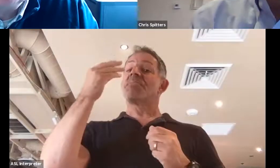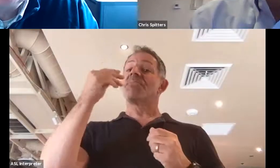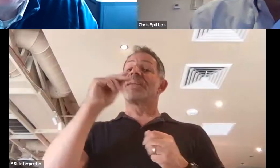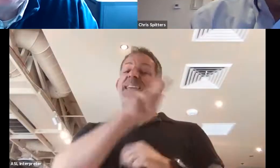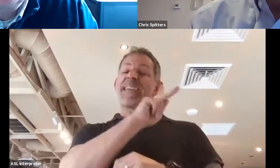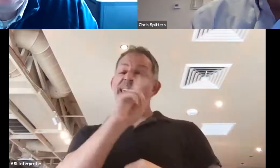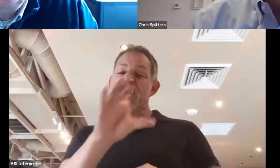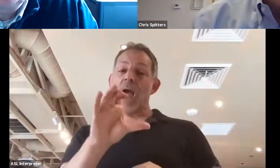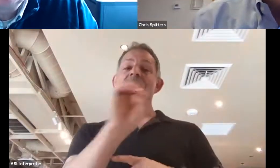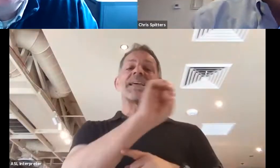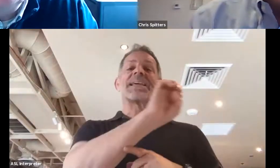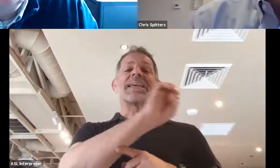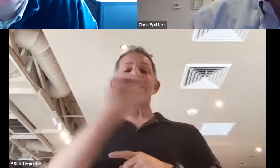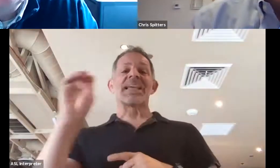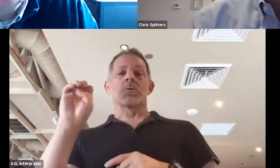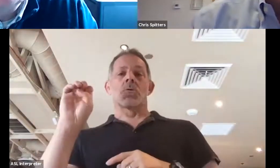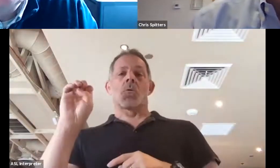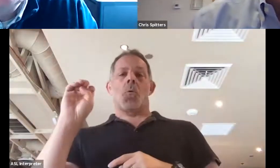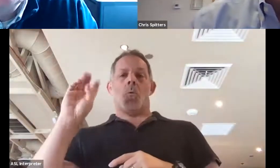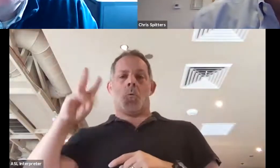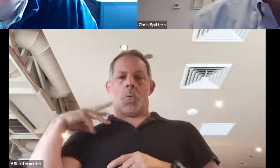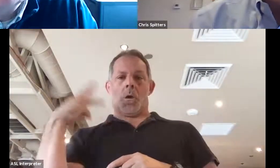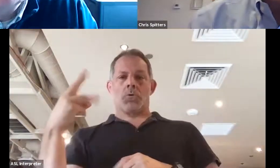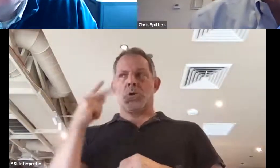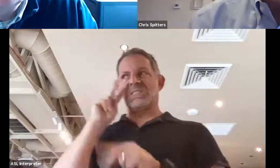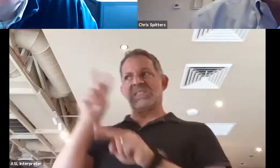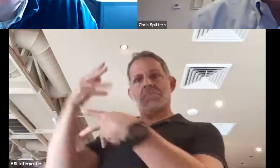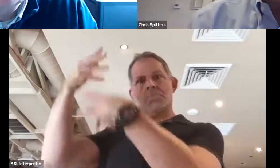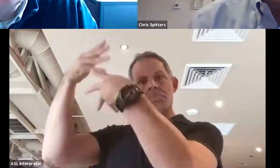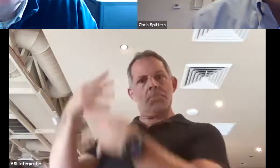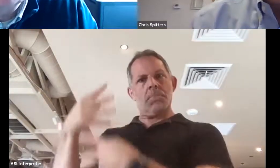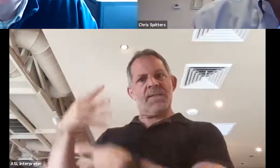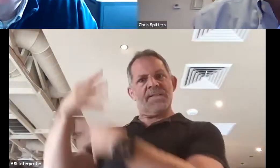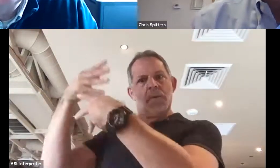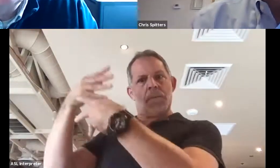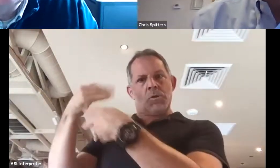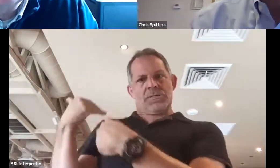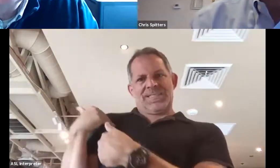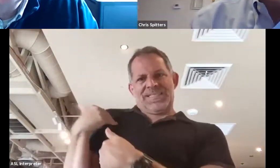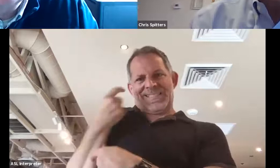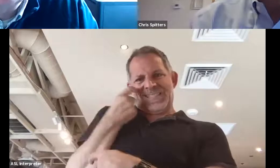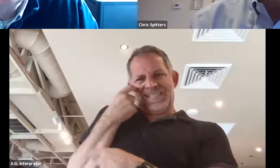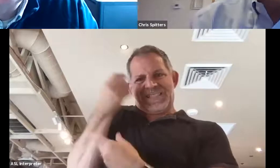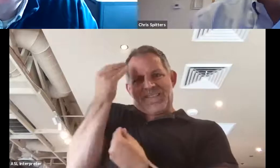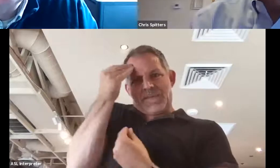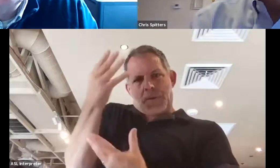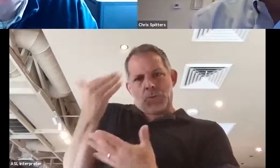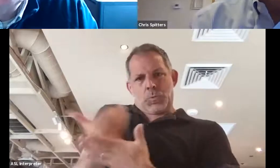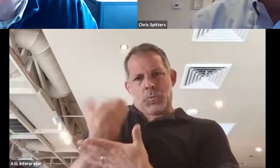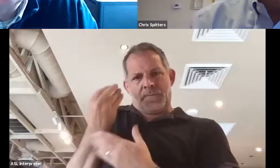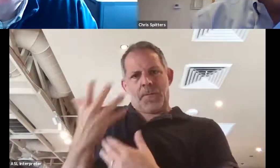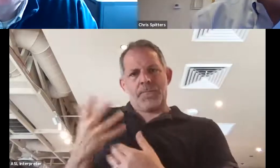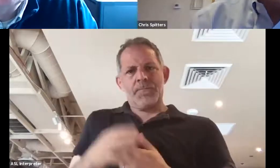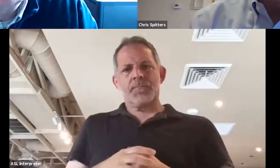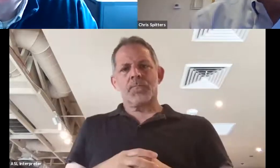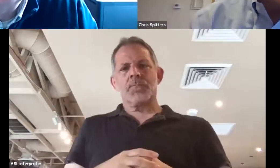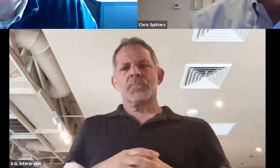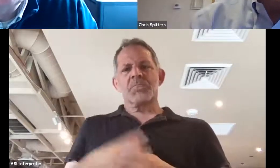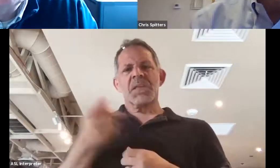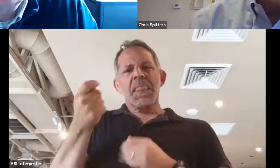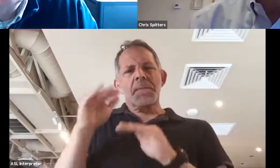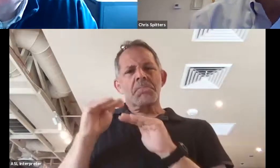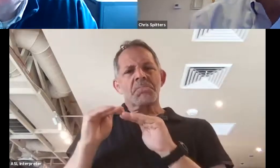1, but you don't need to be a statistician to know that where our rates are going up. But we're somewhere up around